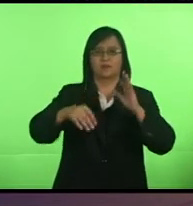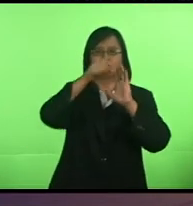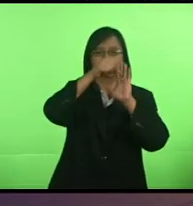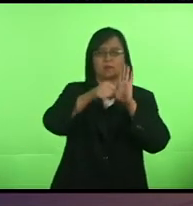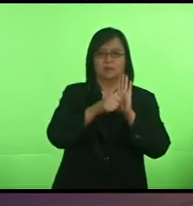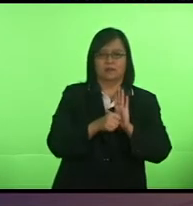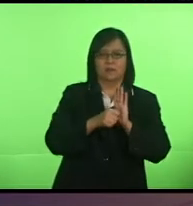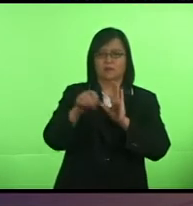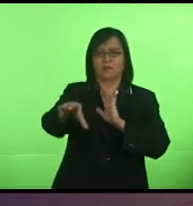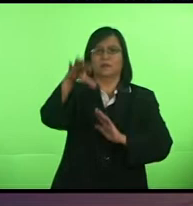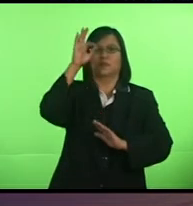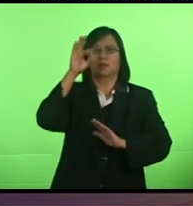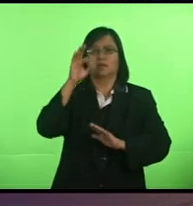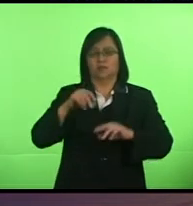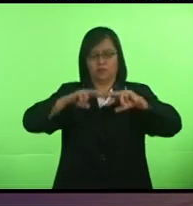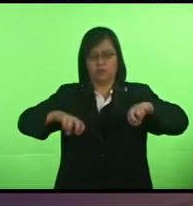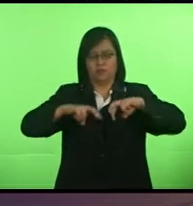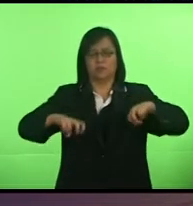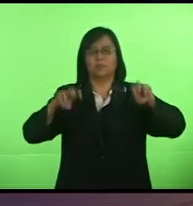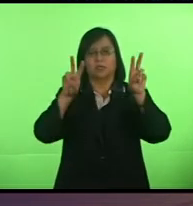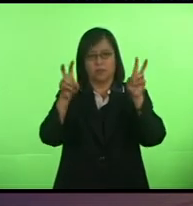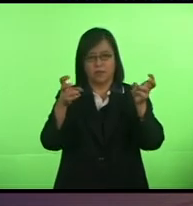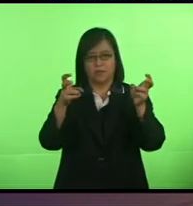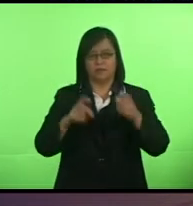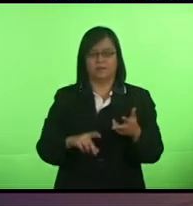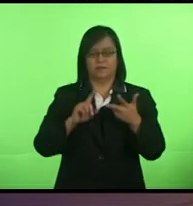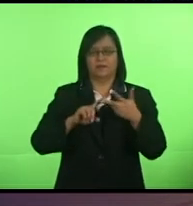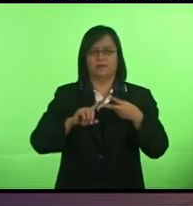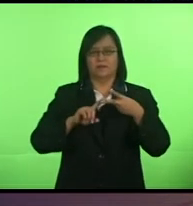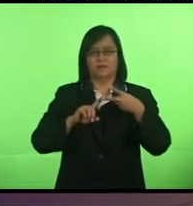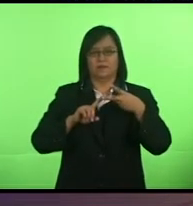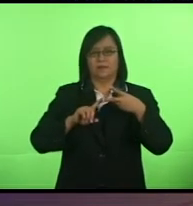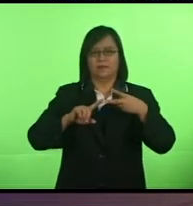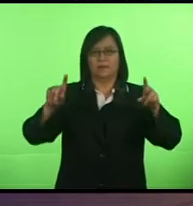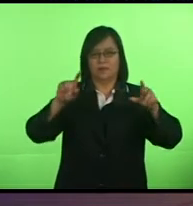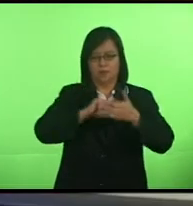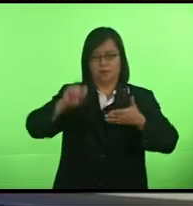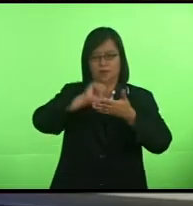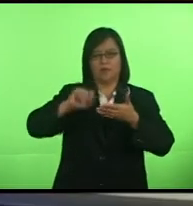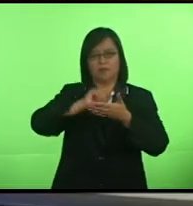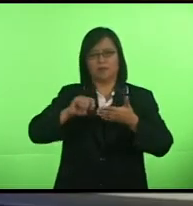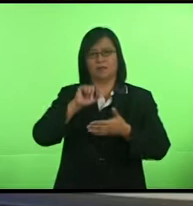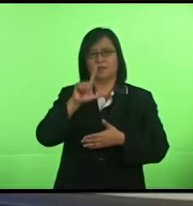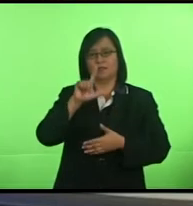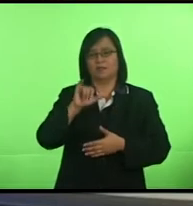research topic, write a literature review on a topic that has been decided,